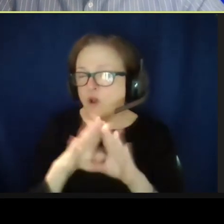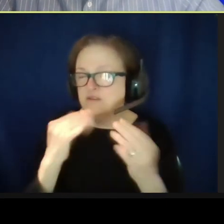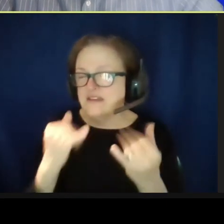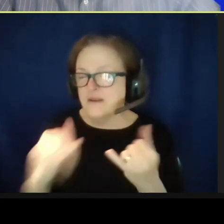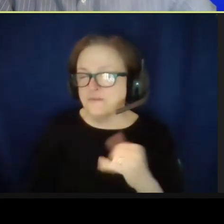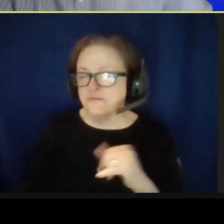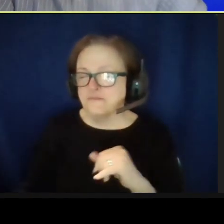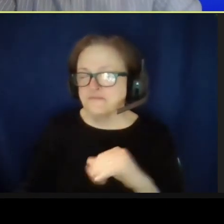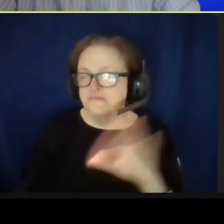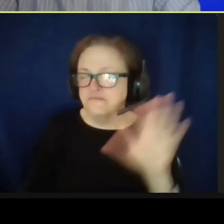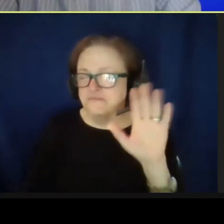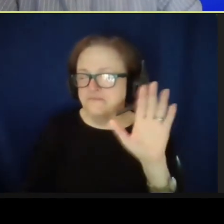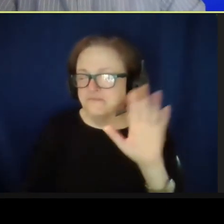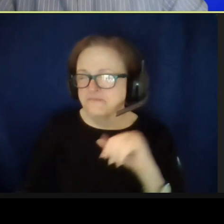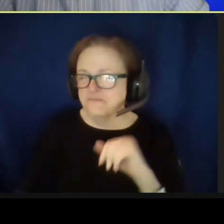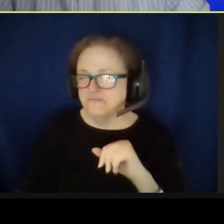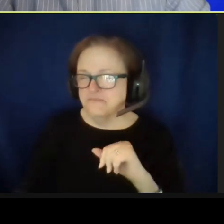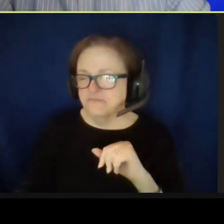Y'all have a great day.